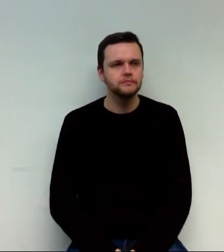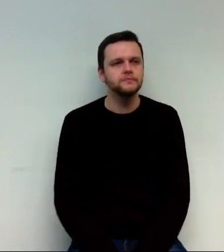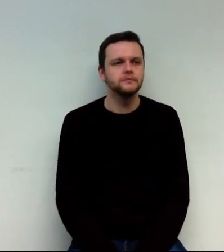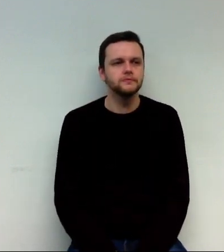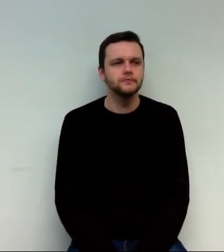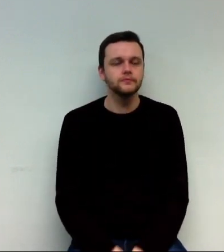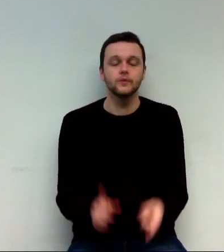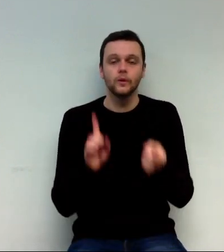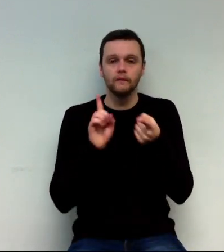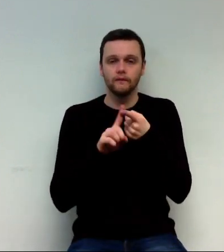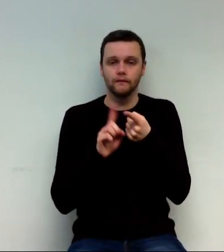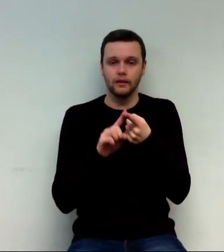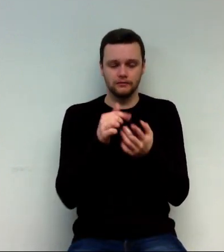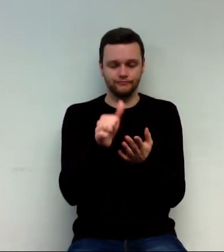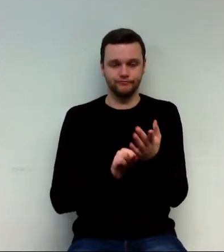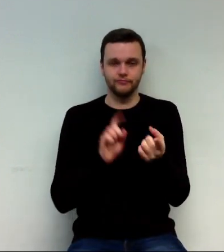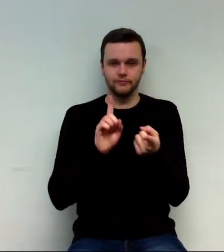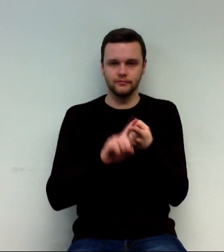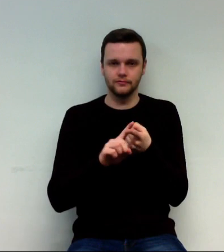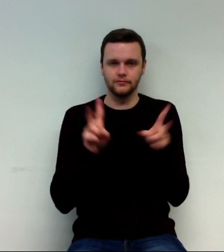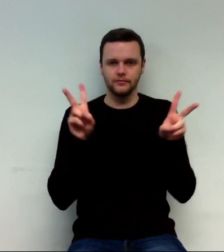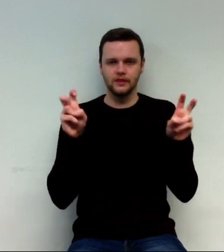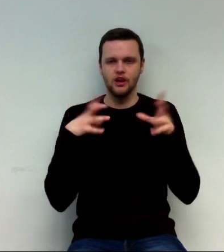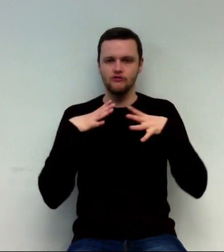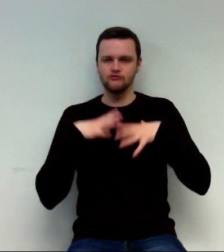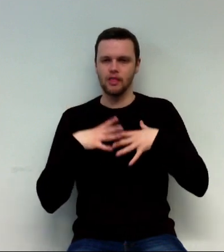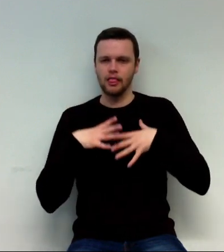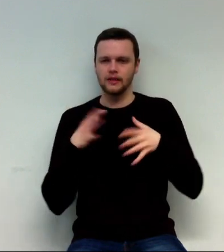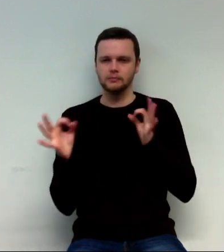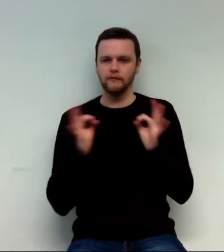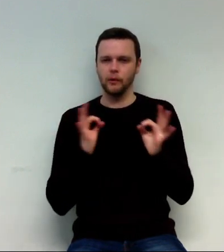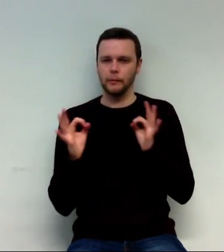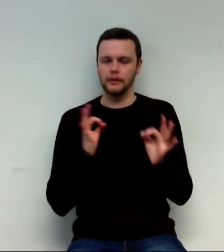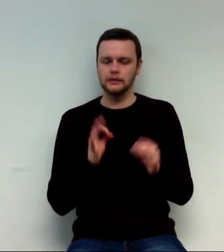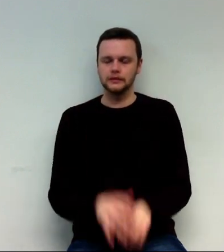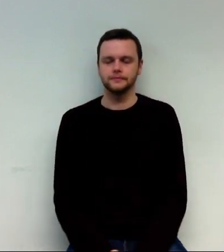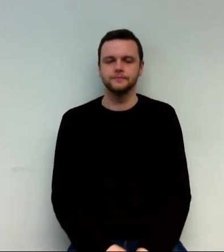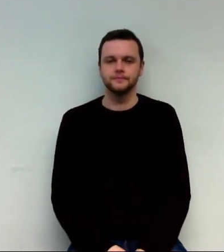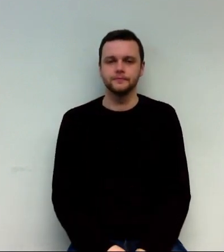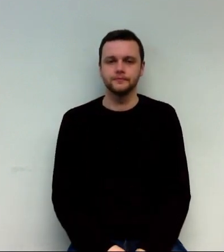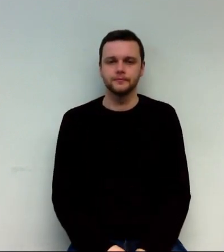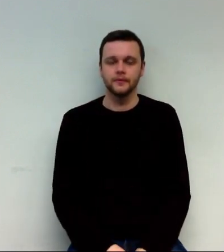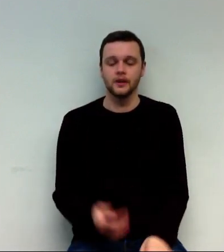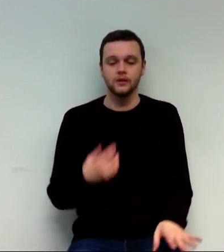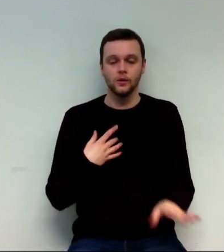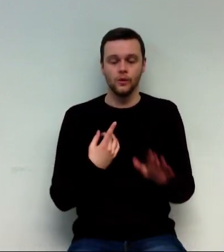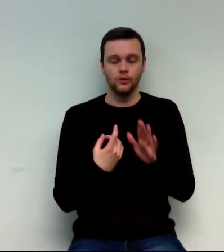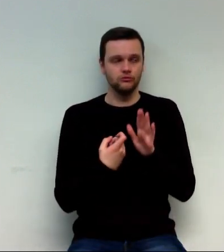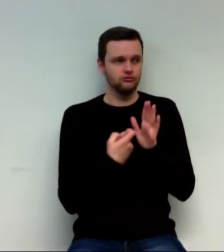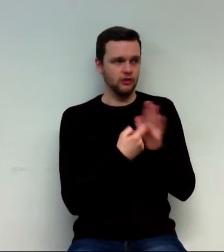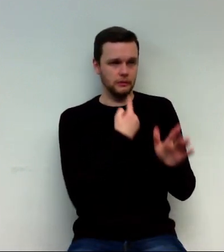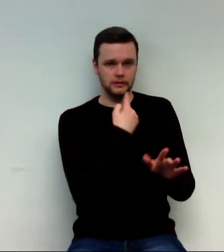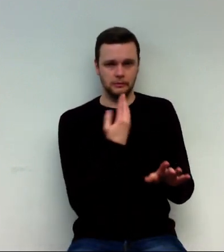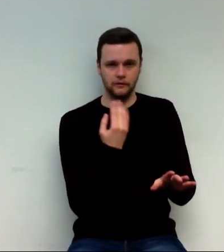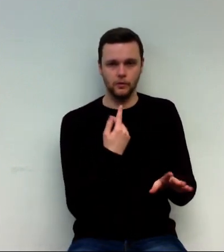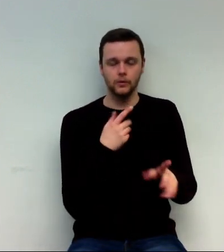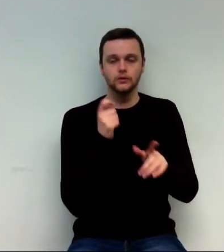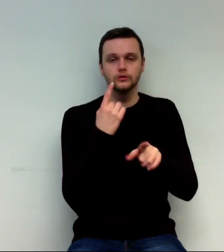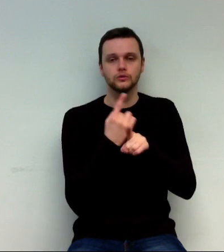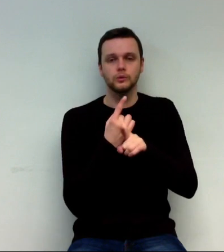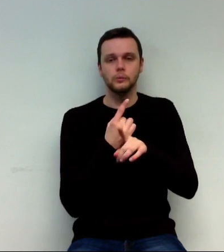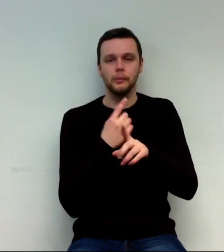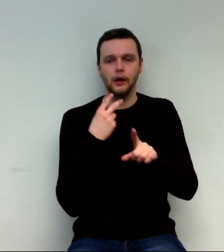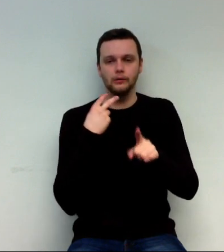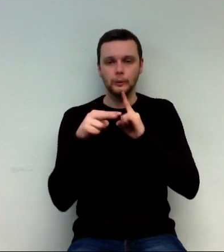first one we've got on the list, relaxed performances. So Ray briefly mentioned autistic people